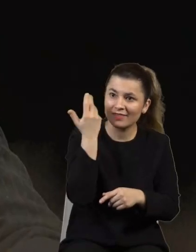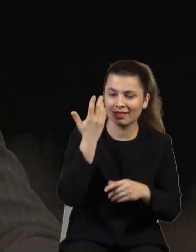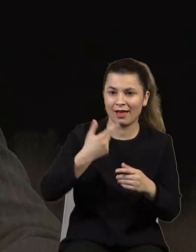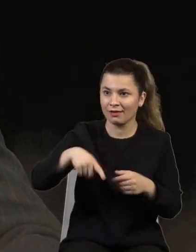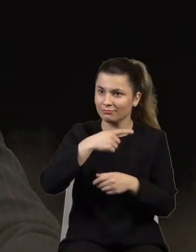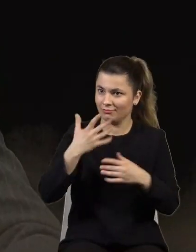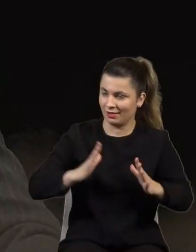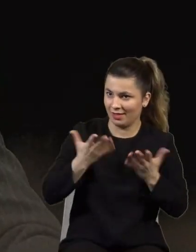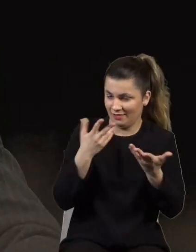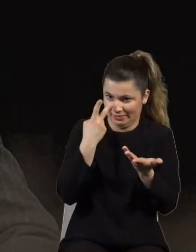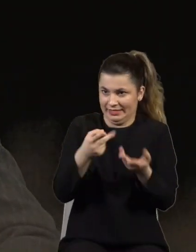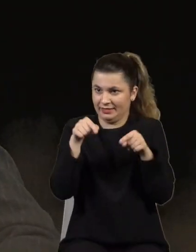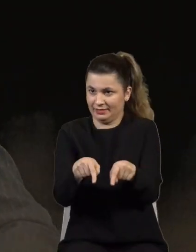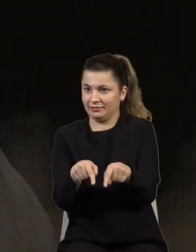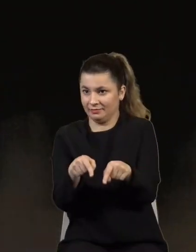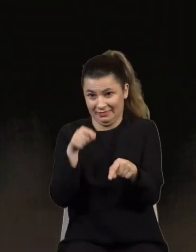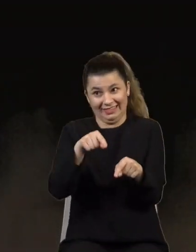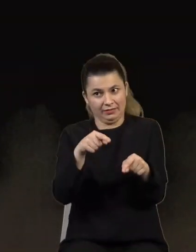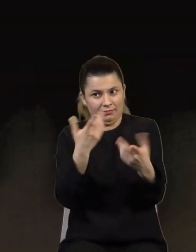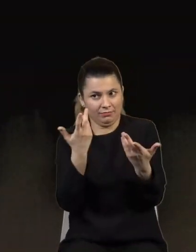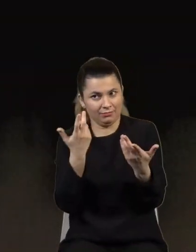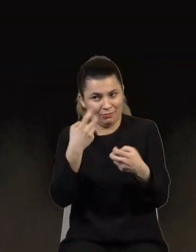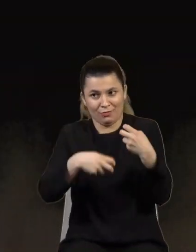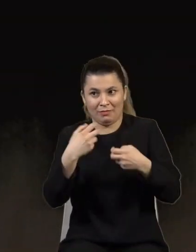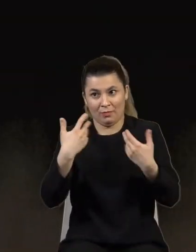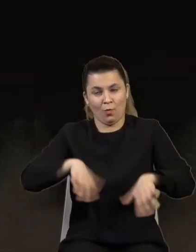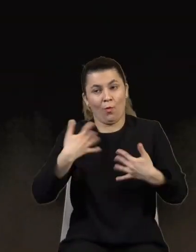the unfortunate